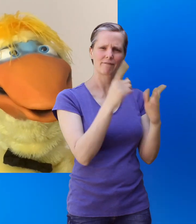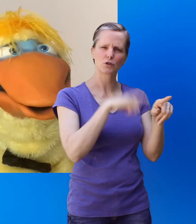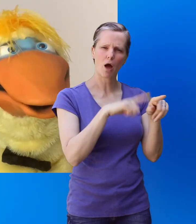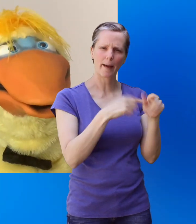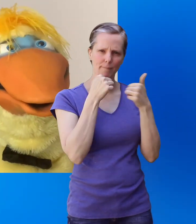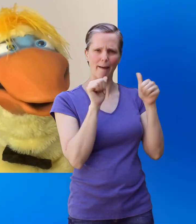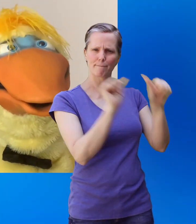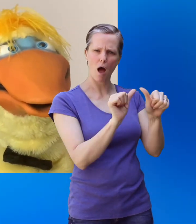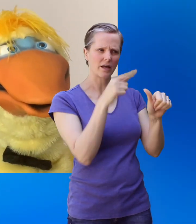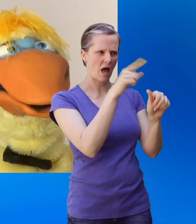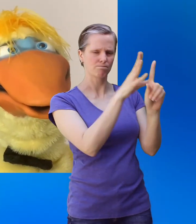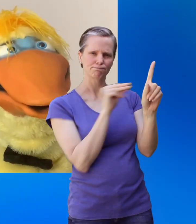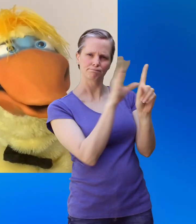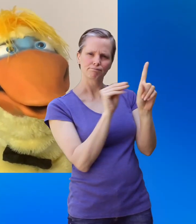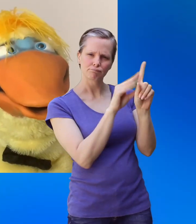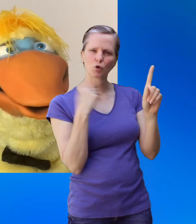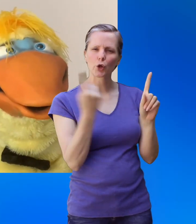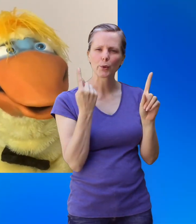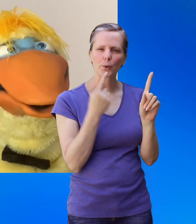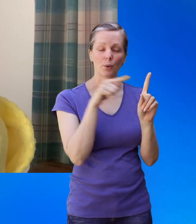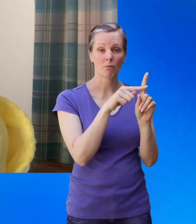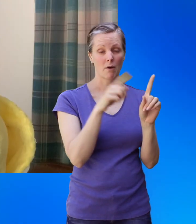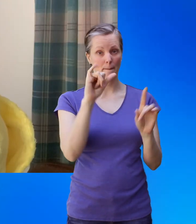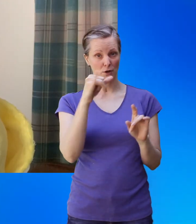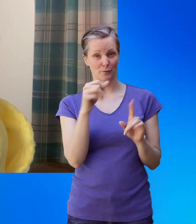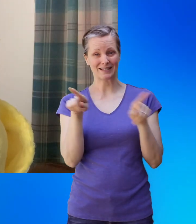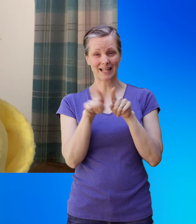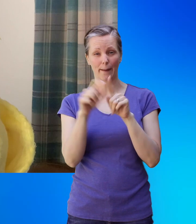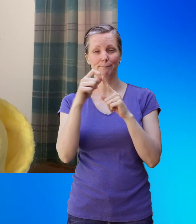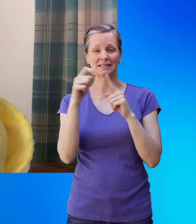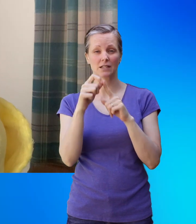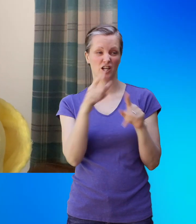like Peter, it could be someone like Jesus. Well, I